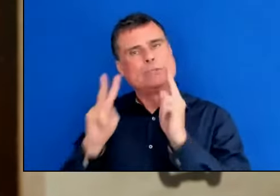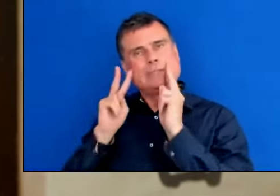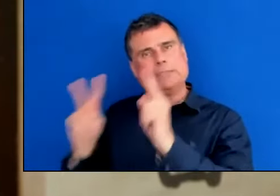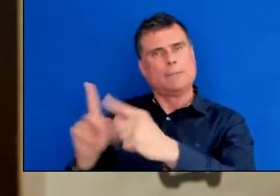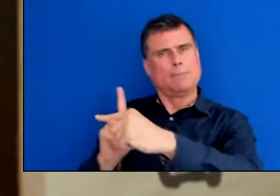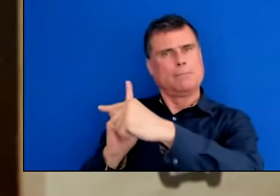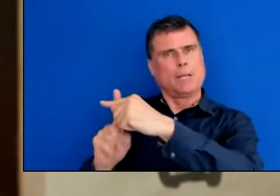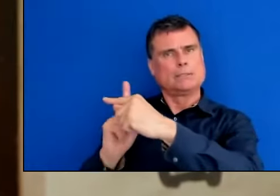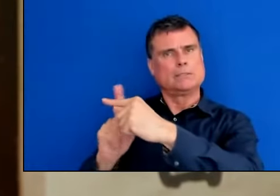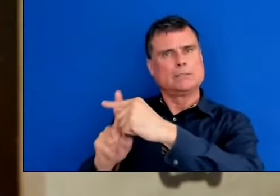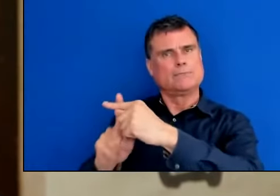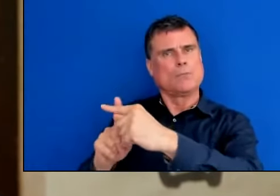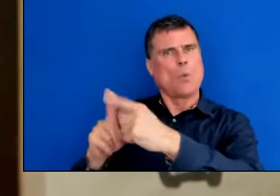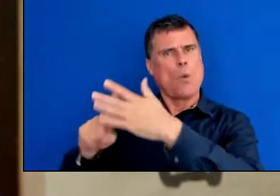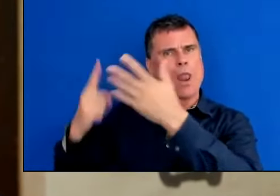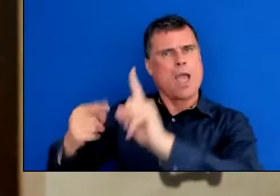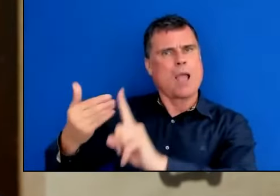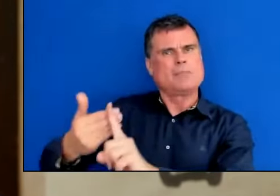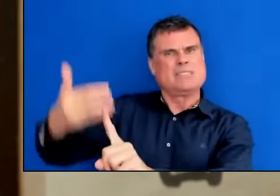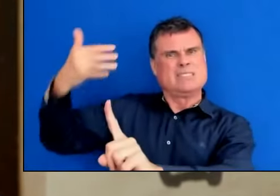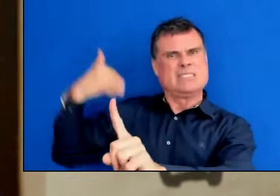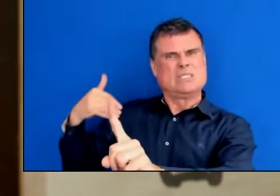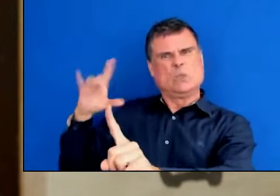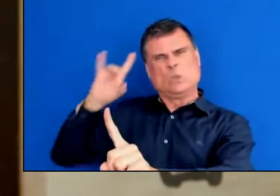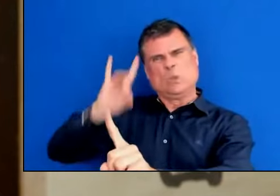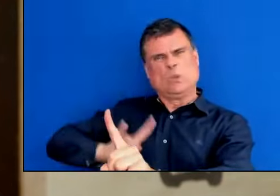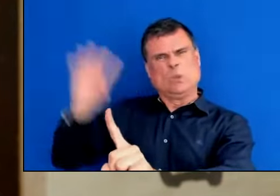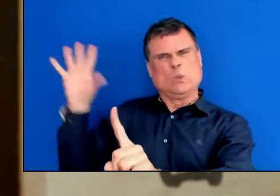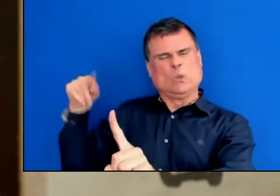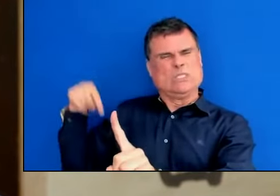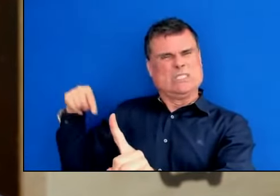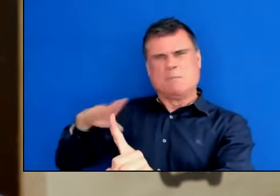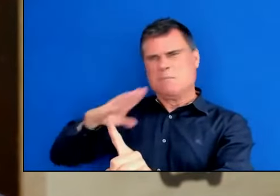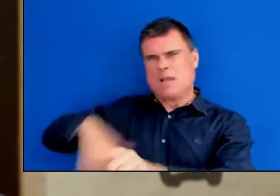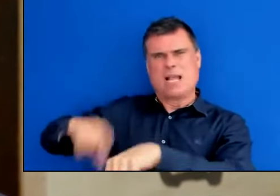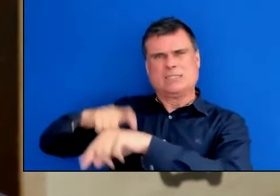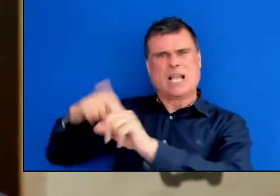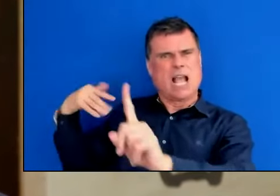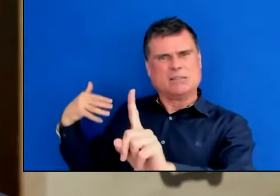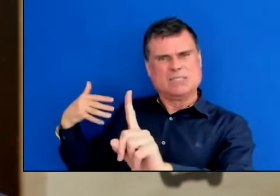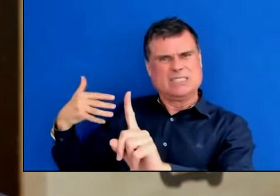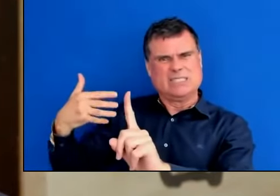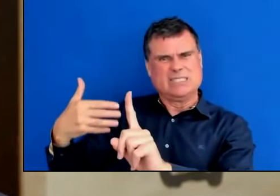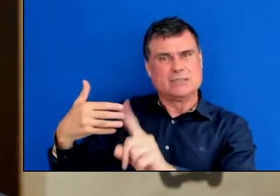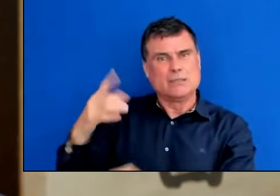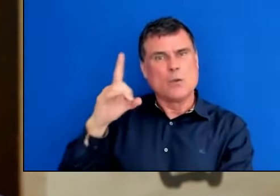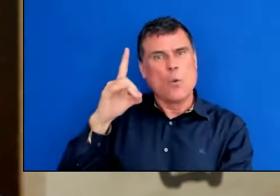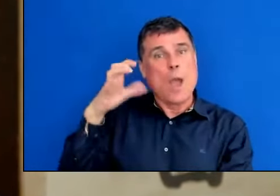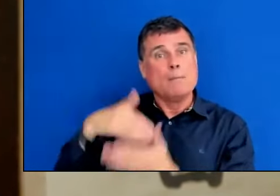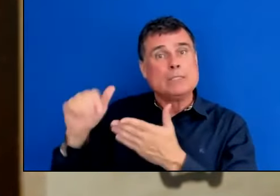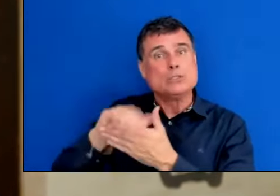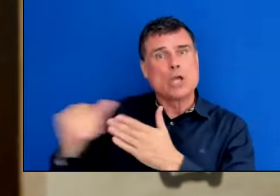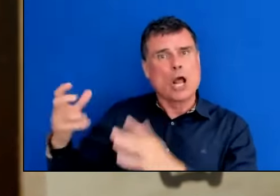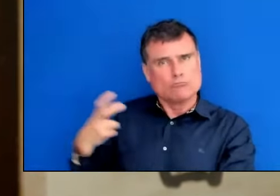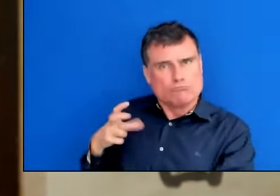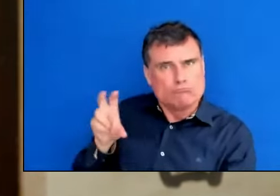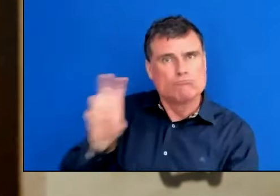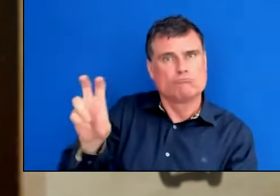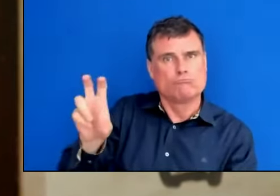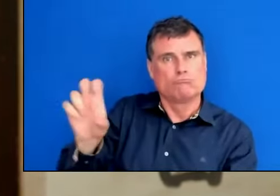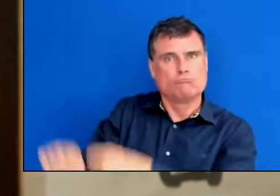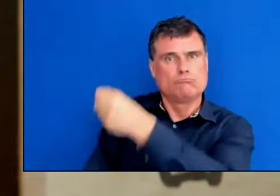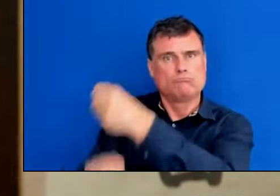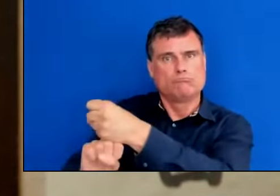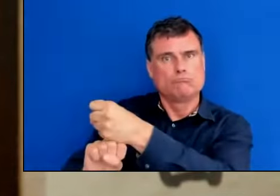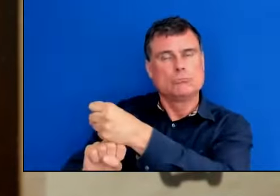have the opportunity to see something positive coming out of what was clearly a very, very dark period in our collective histories.